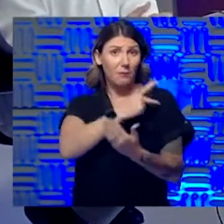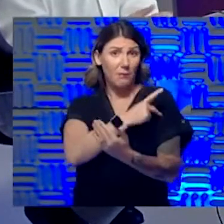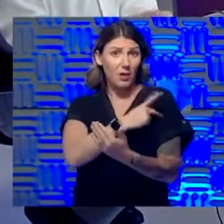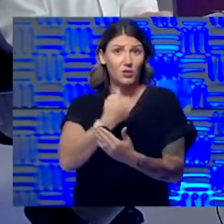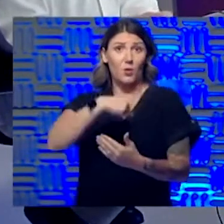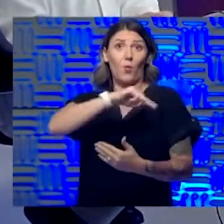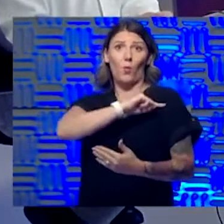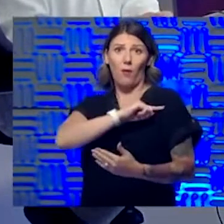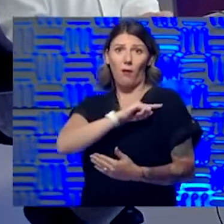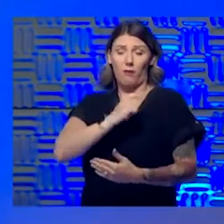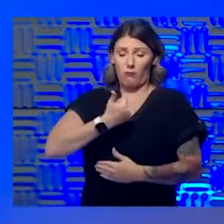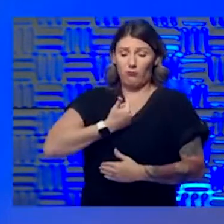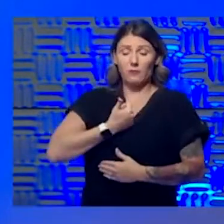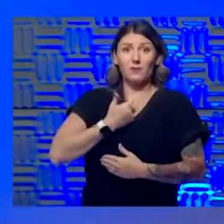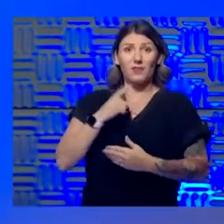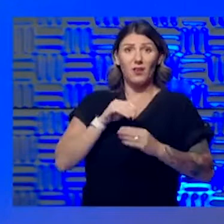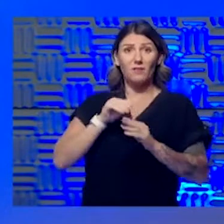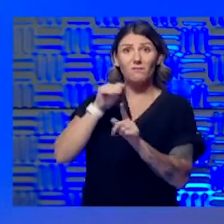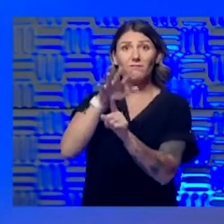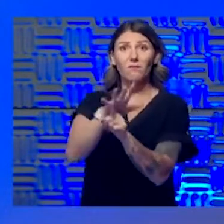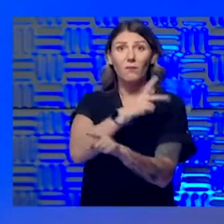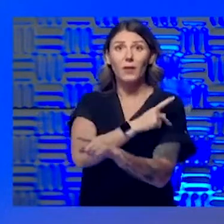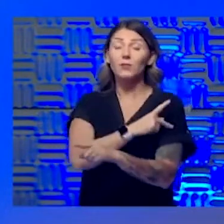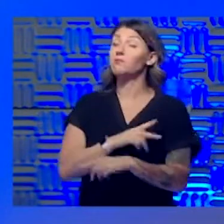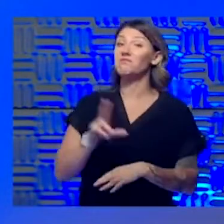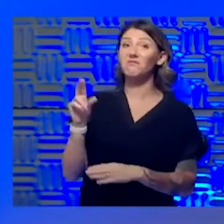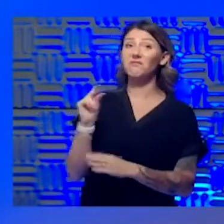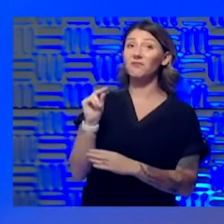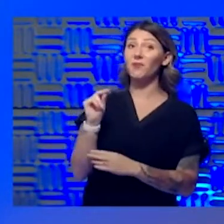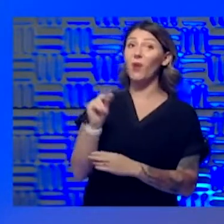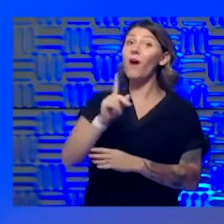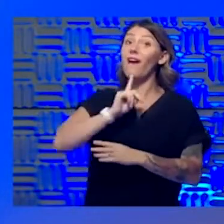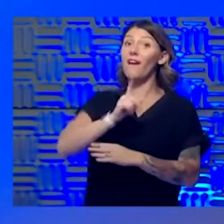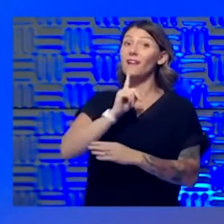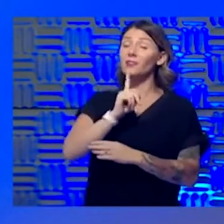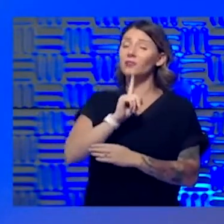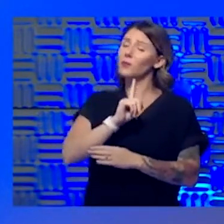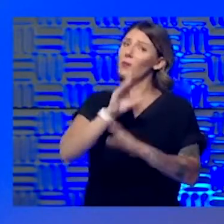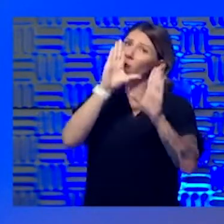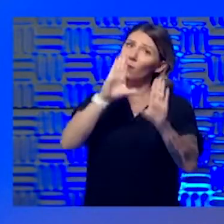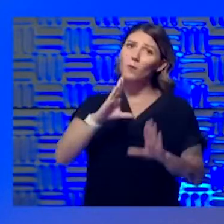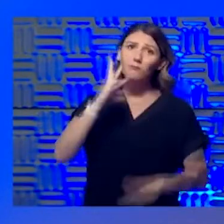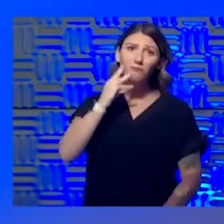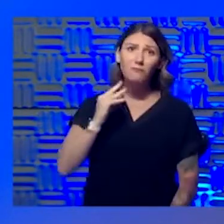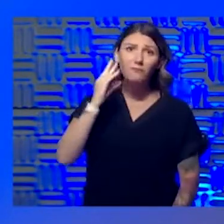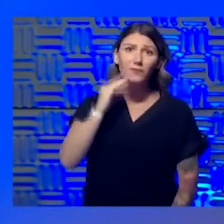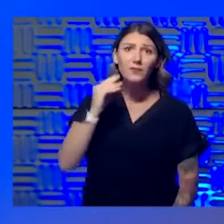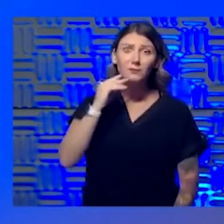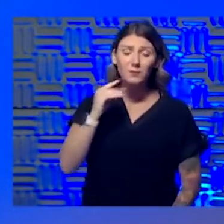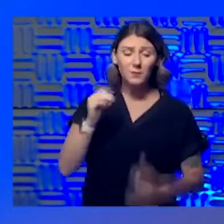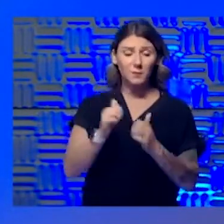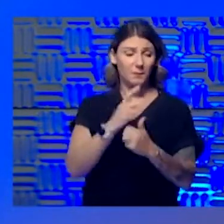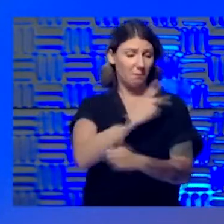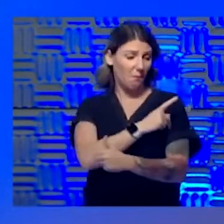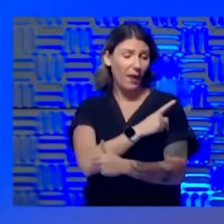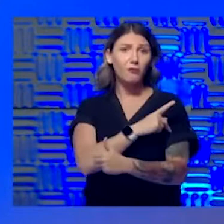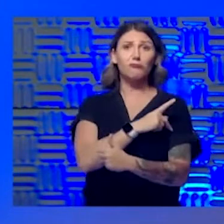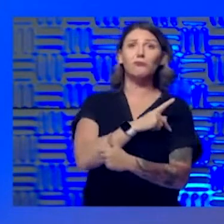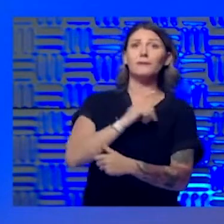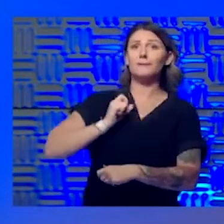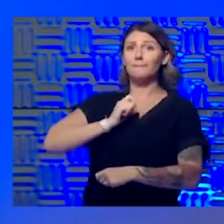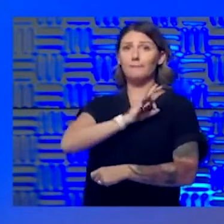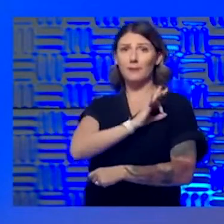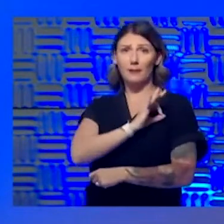infected a patient? No, actually, we've had very good experience with patients and healthcare workers here in the health